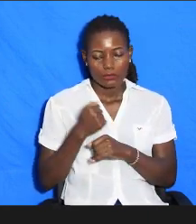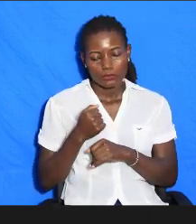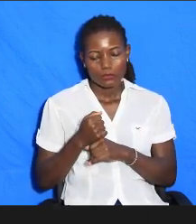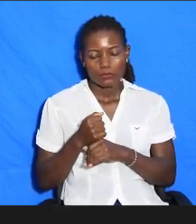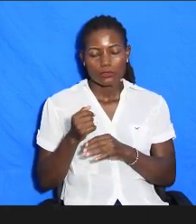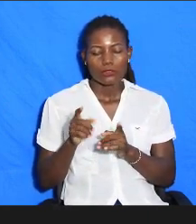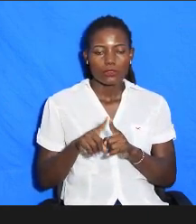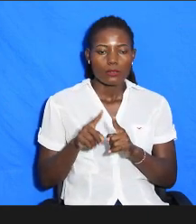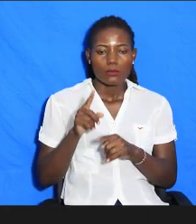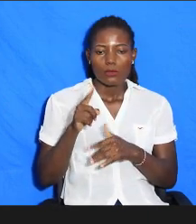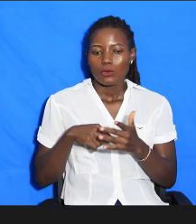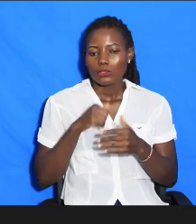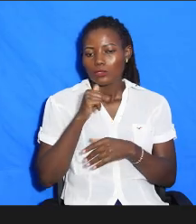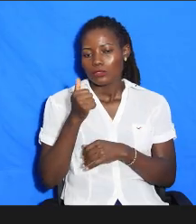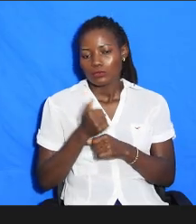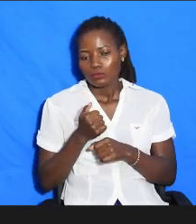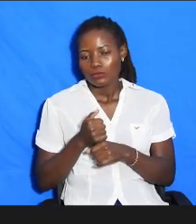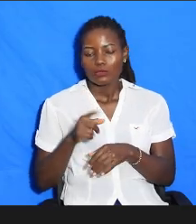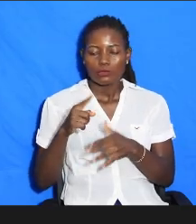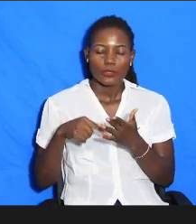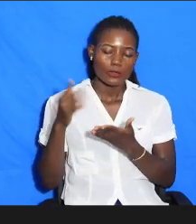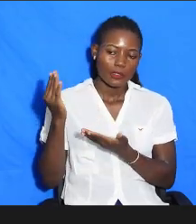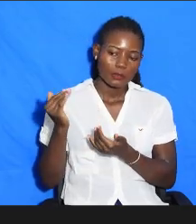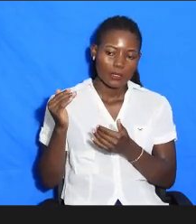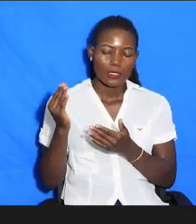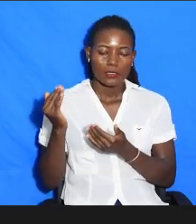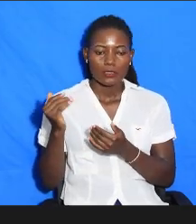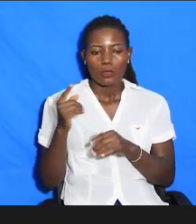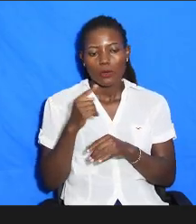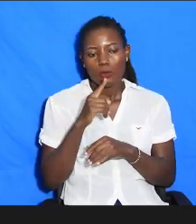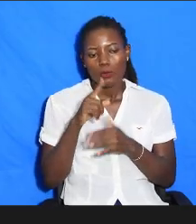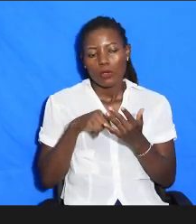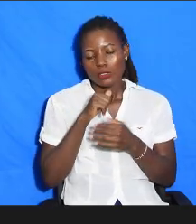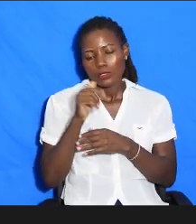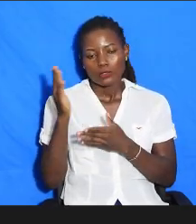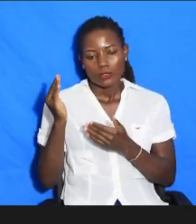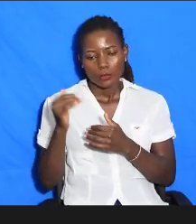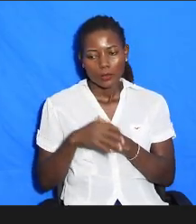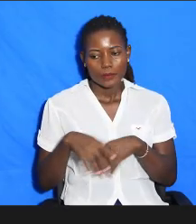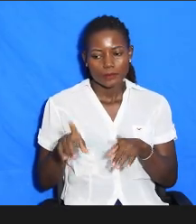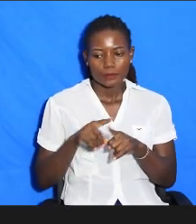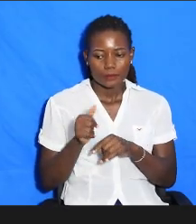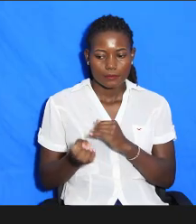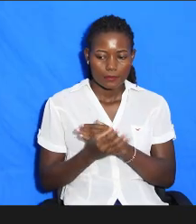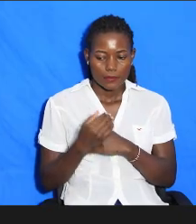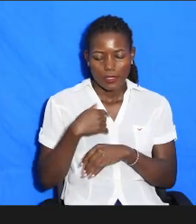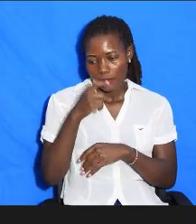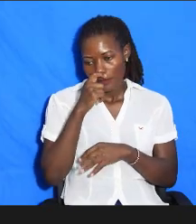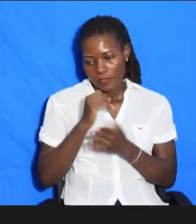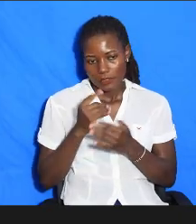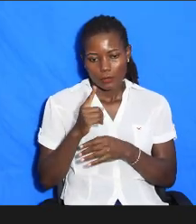do, what to expect, what not to expect. I think the advice that I can say is that I wish someone told me